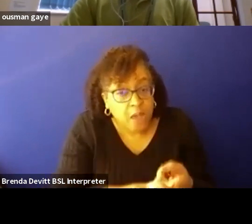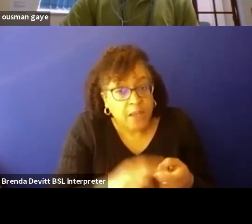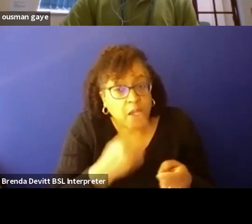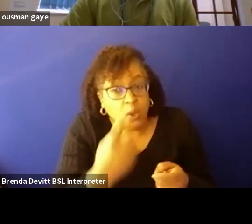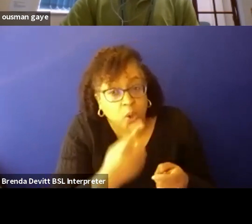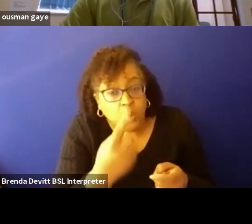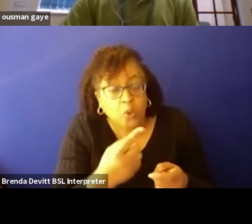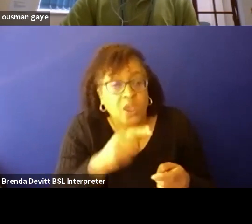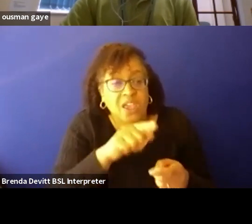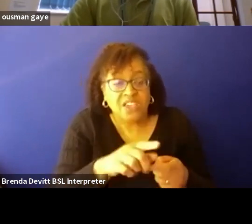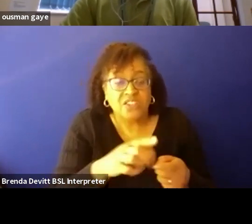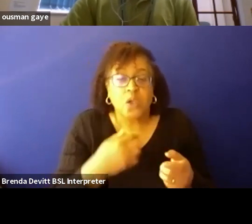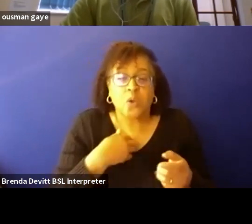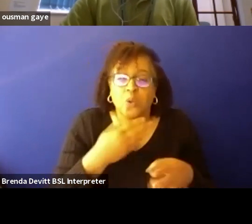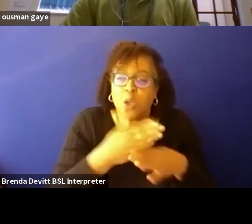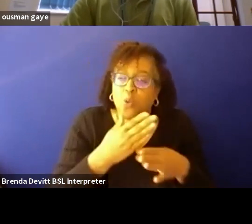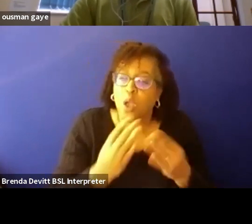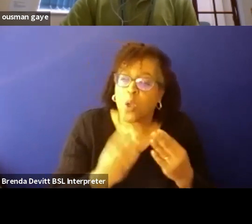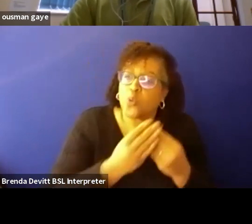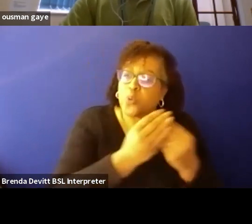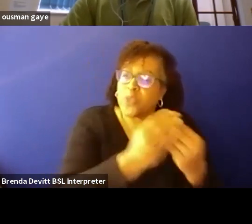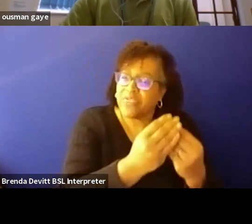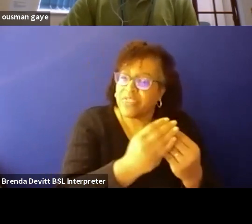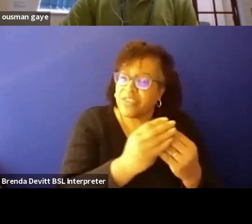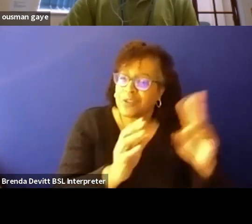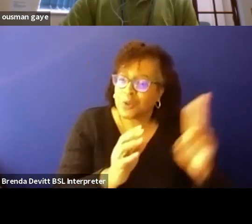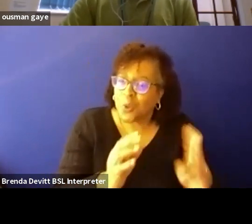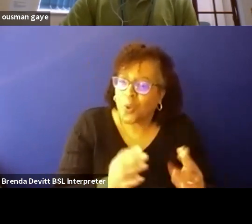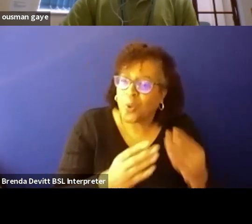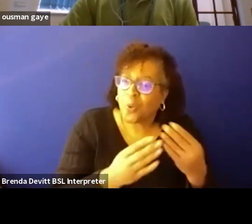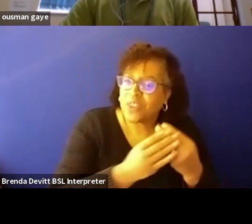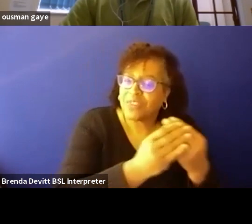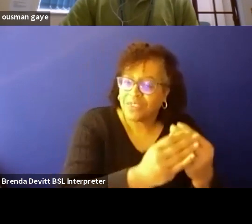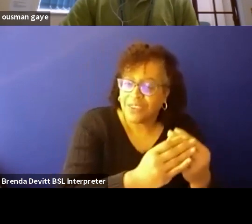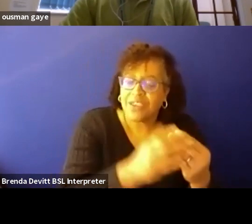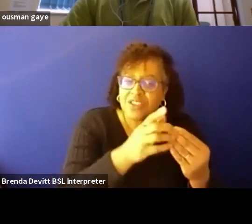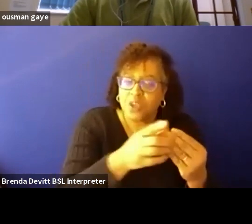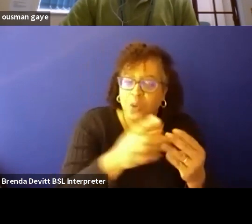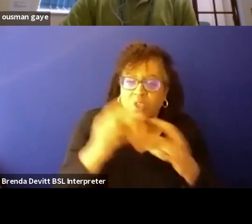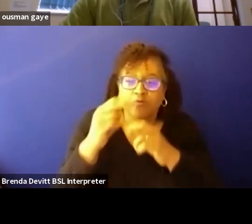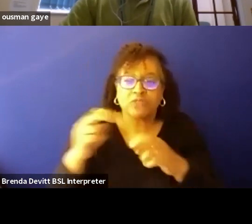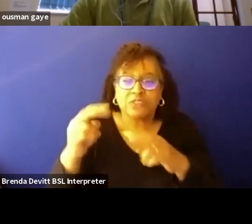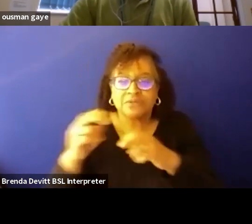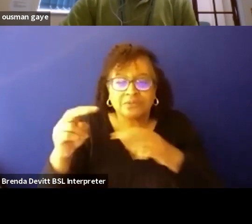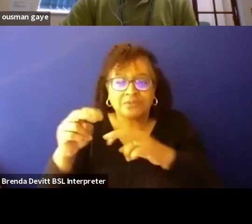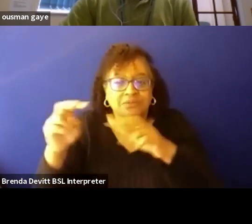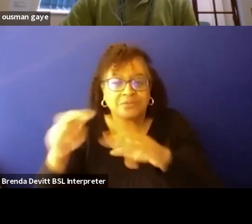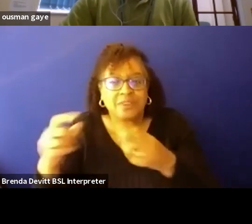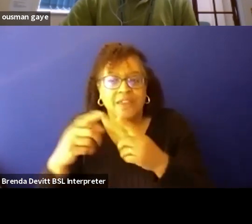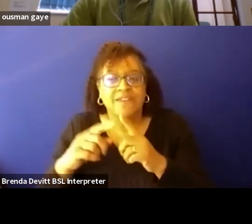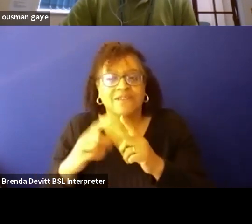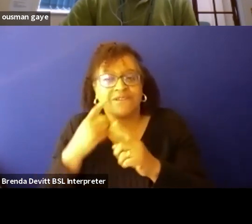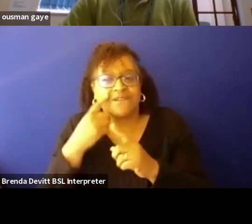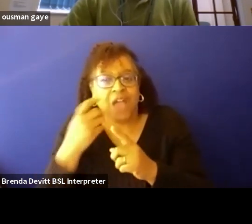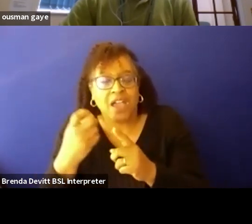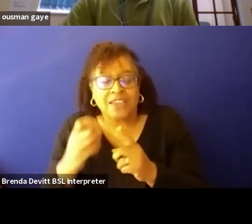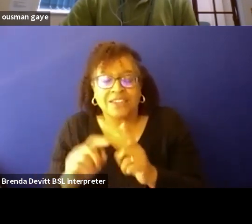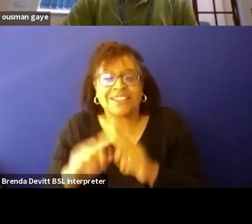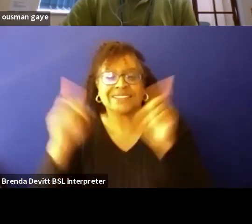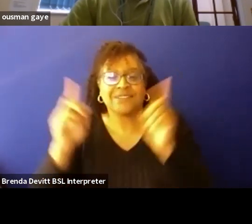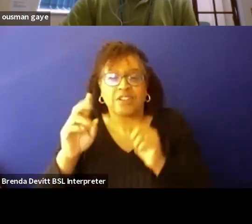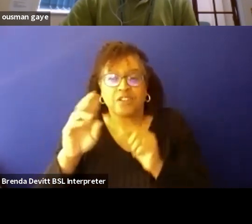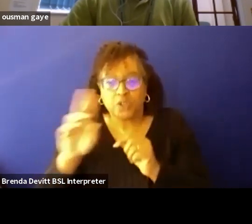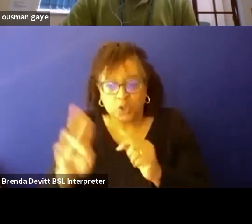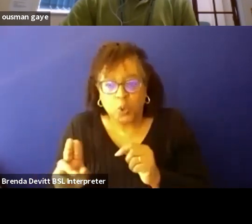find alternatives, to see what support we can put into the school to help them and try and avoid a permanent exclusion. We